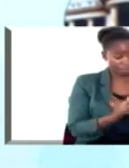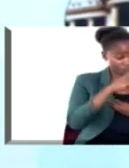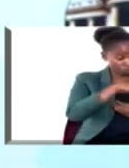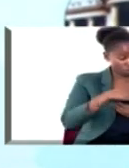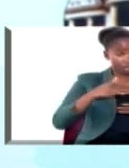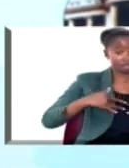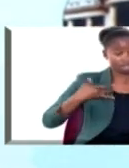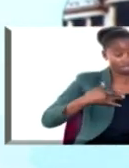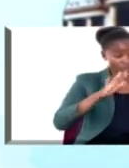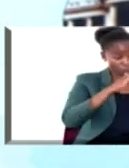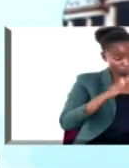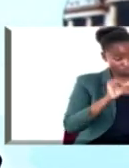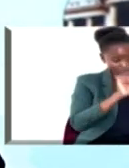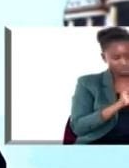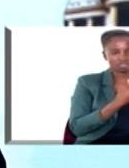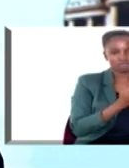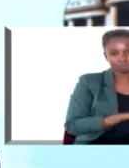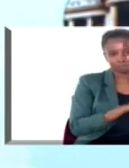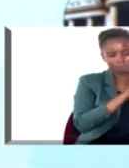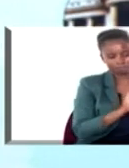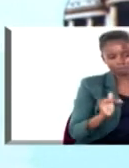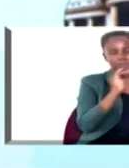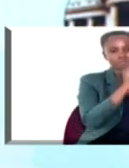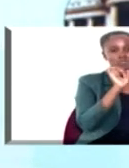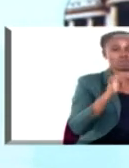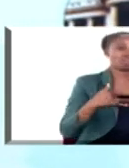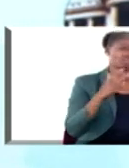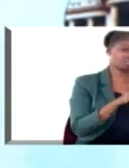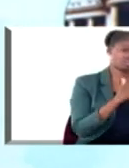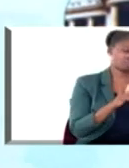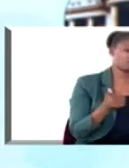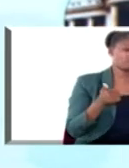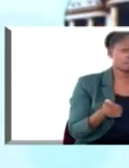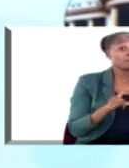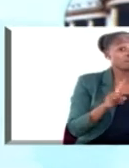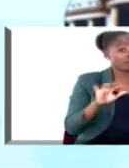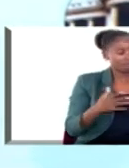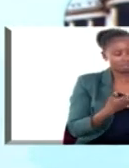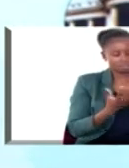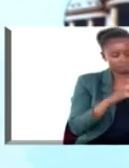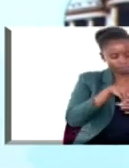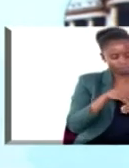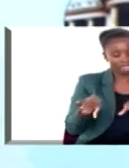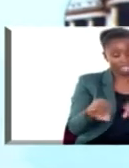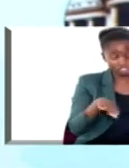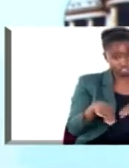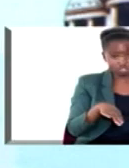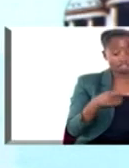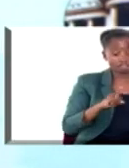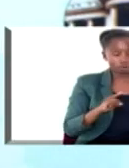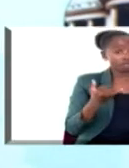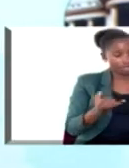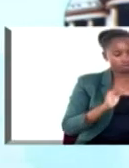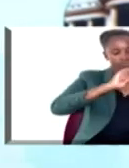own living standards. It is about climate justice and taking action in our lifetime to protect our